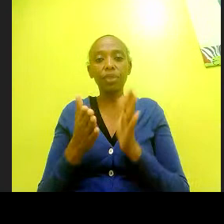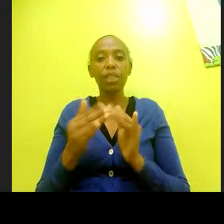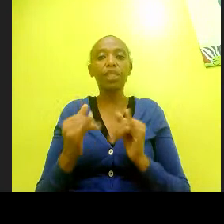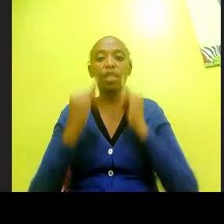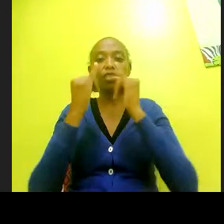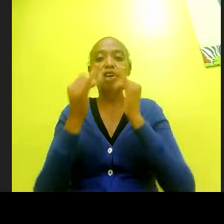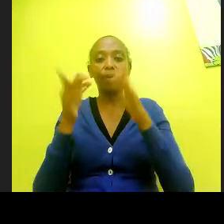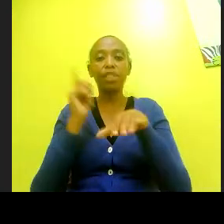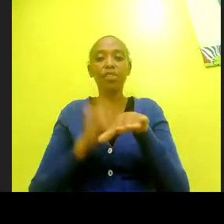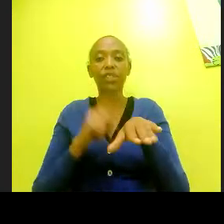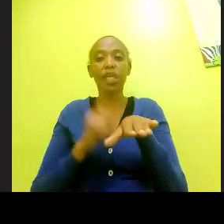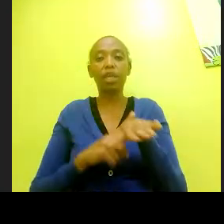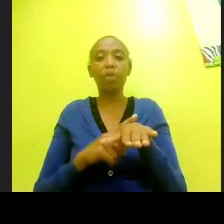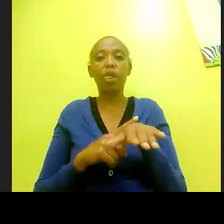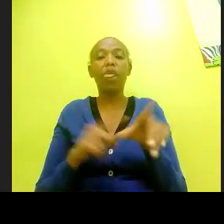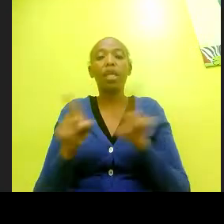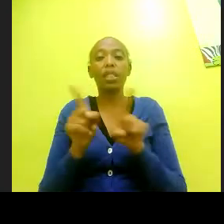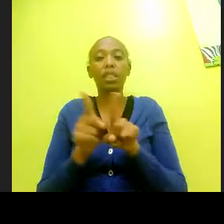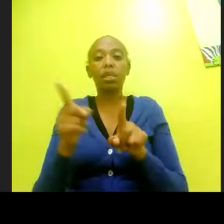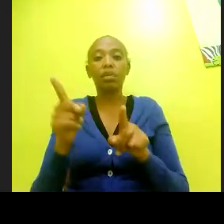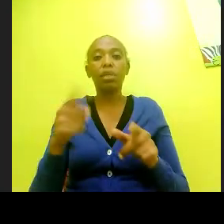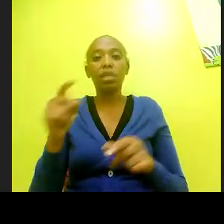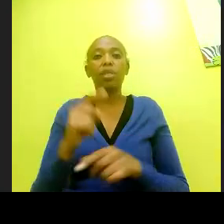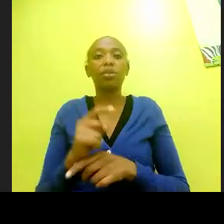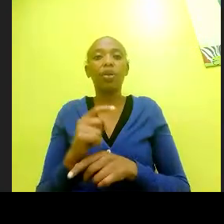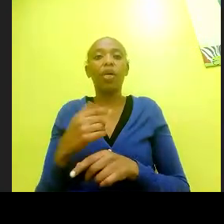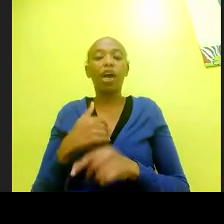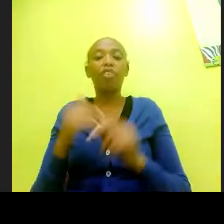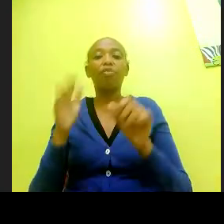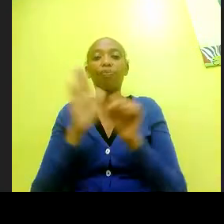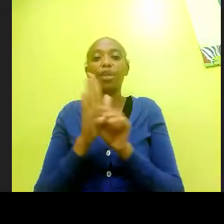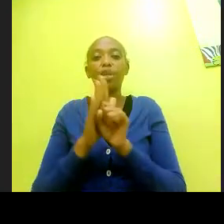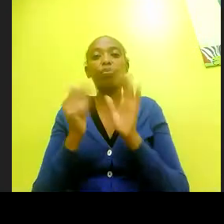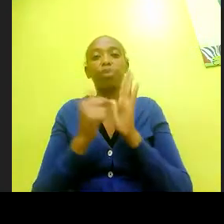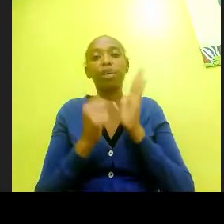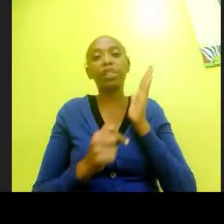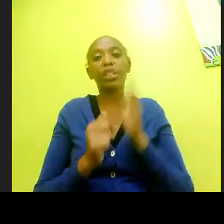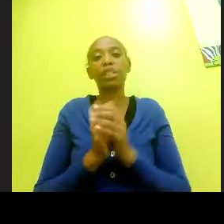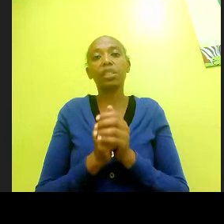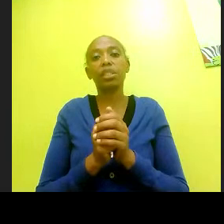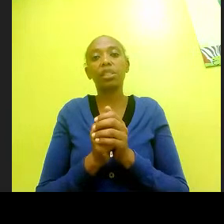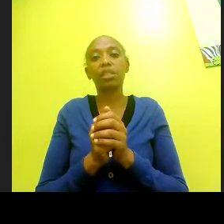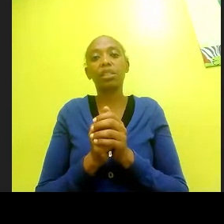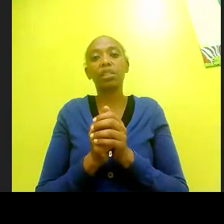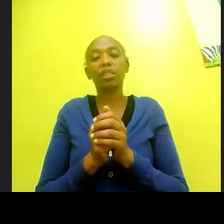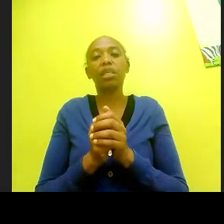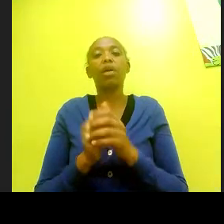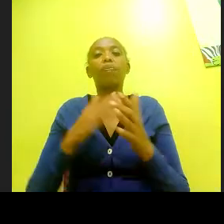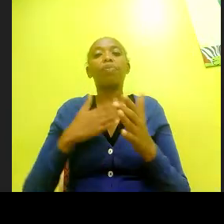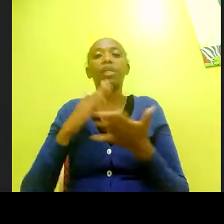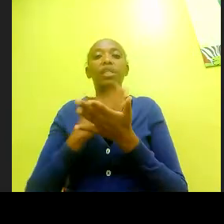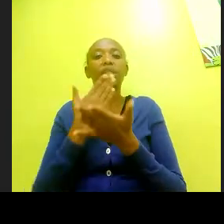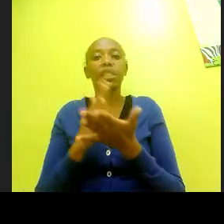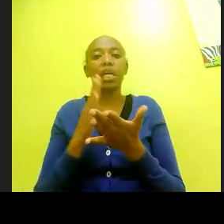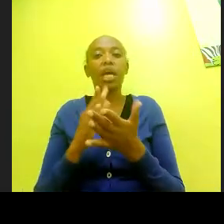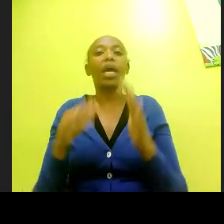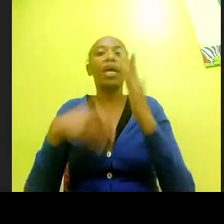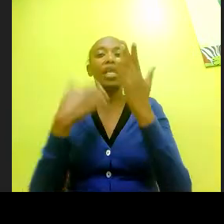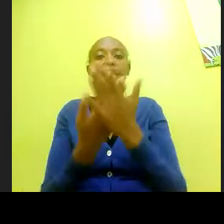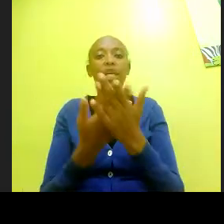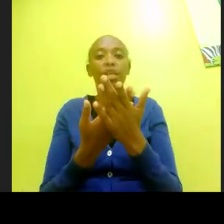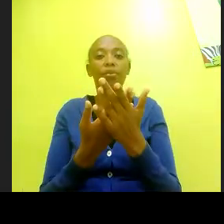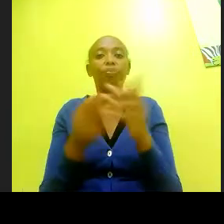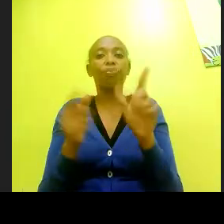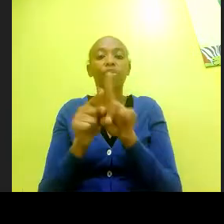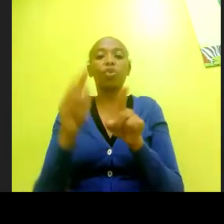session. Bharati says, many thanks for interesting presentations and data. Please share them, and thank you.